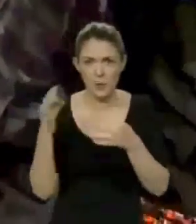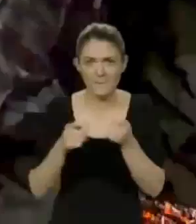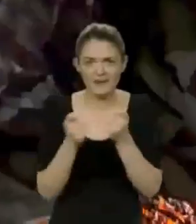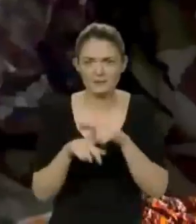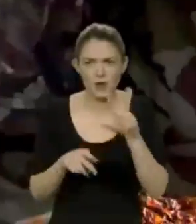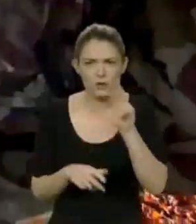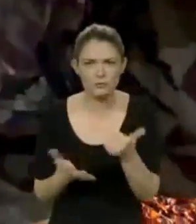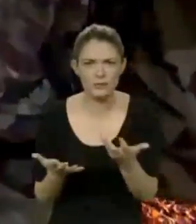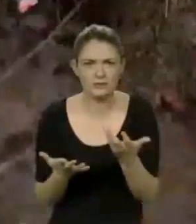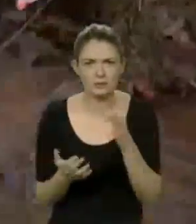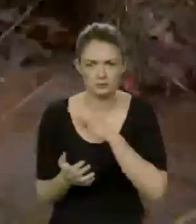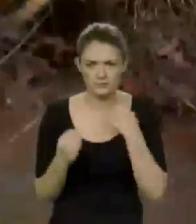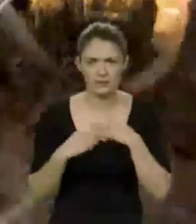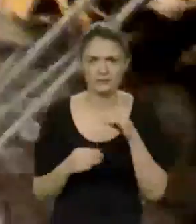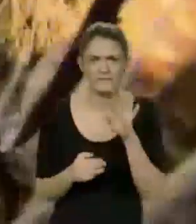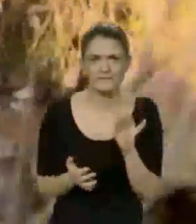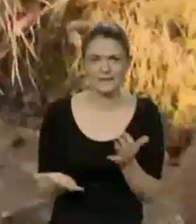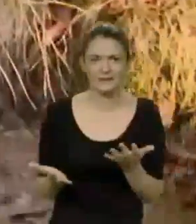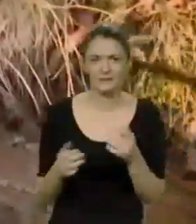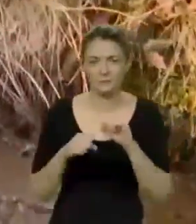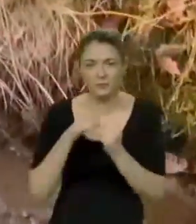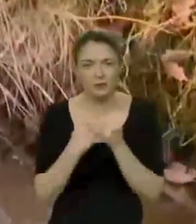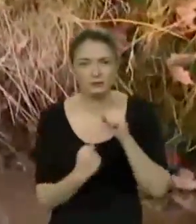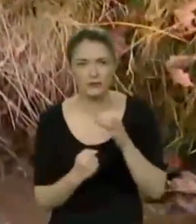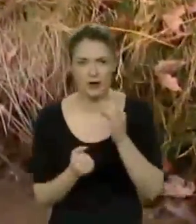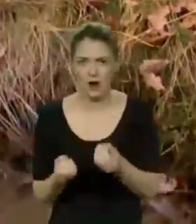Glen offers him a chance to redeem himself.